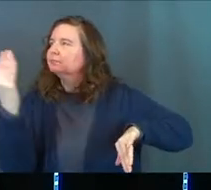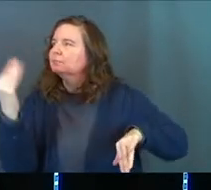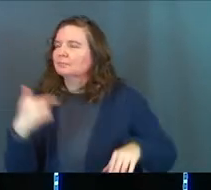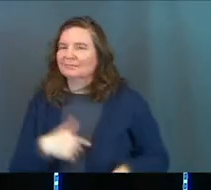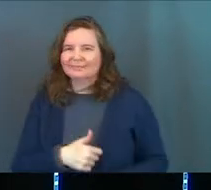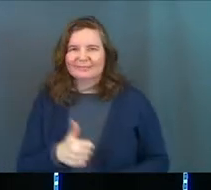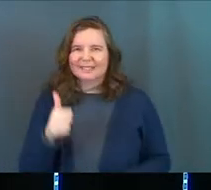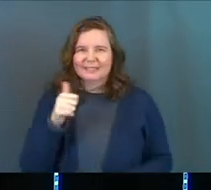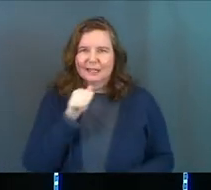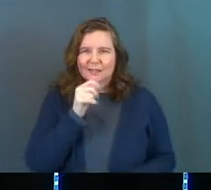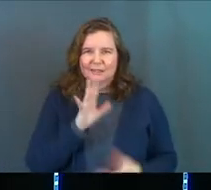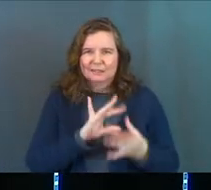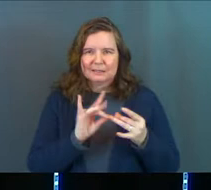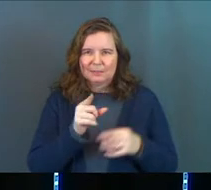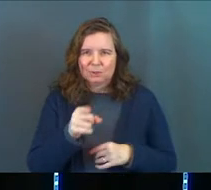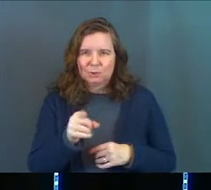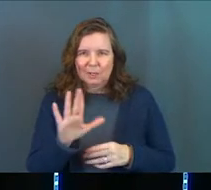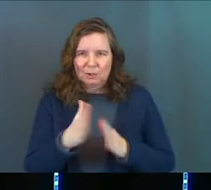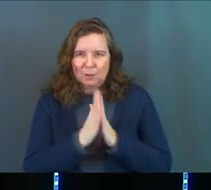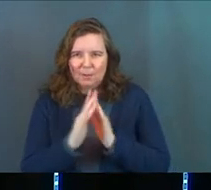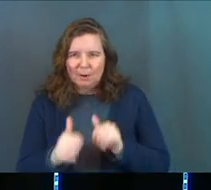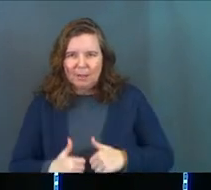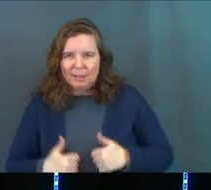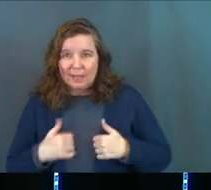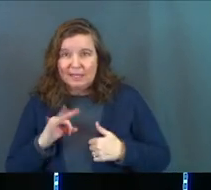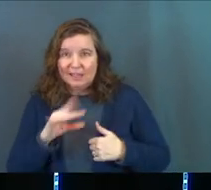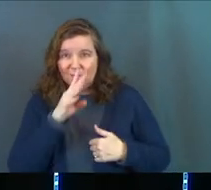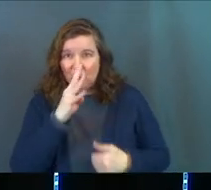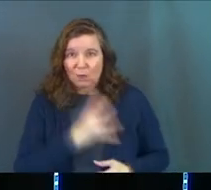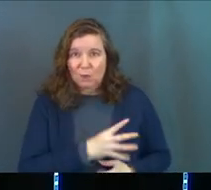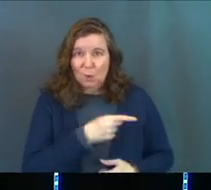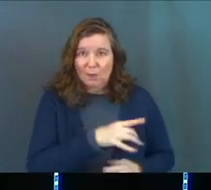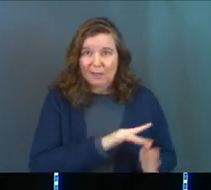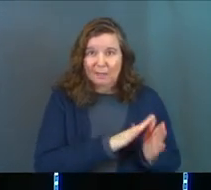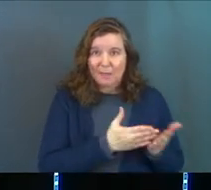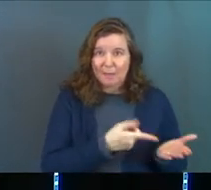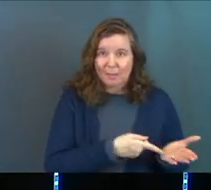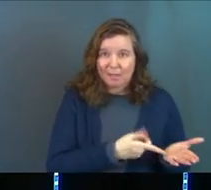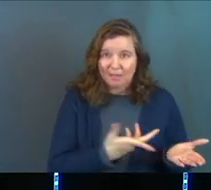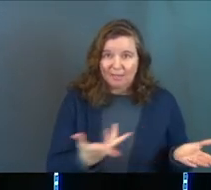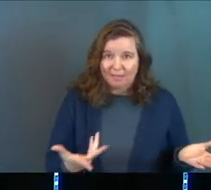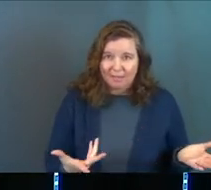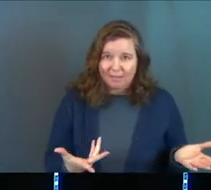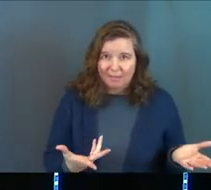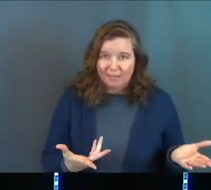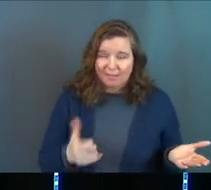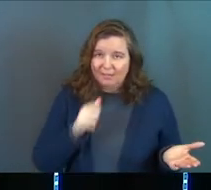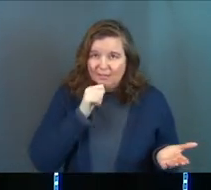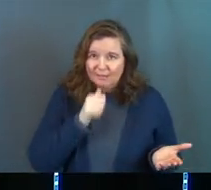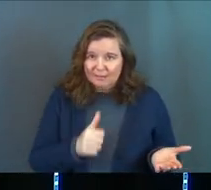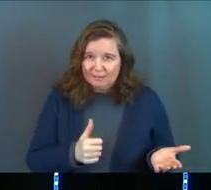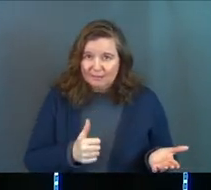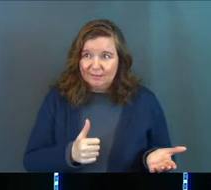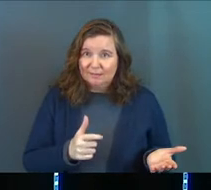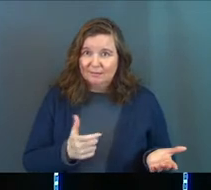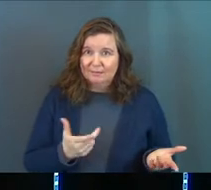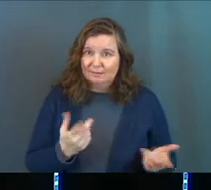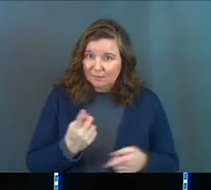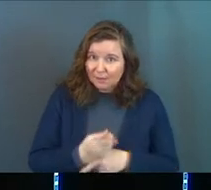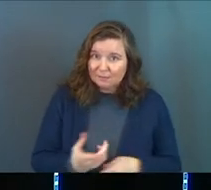He's not going to speak to you in your prayer life if you're ignoring him in your Bible life.